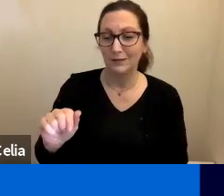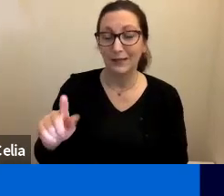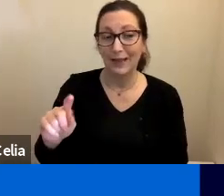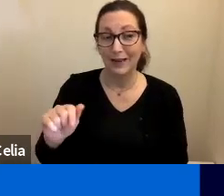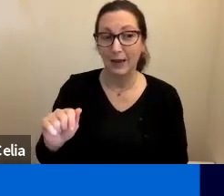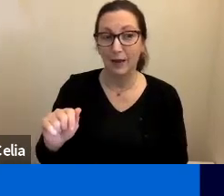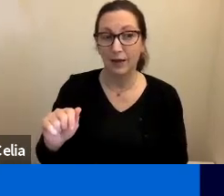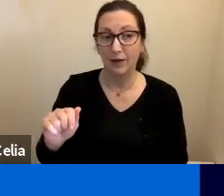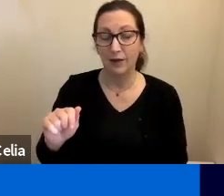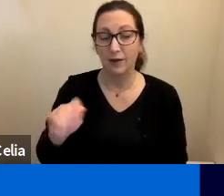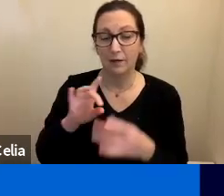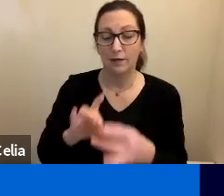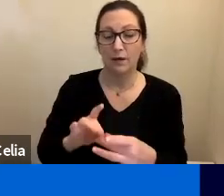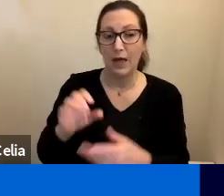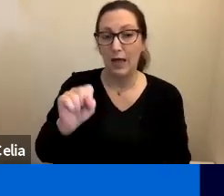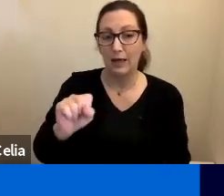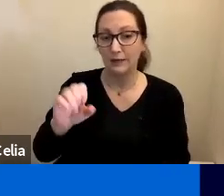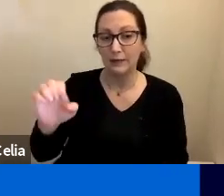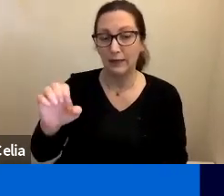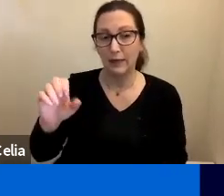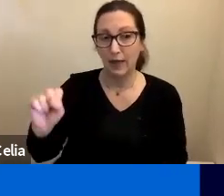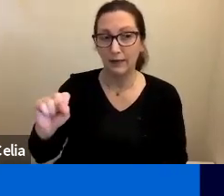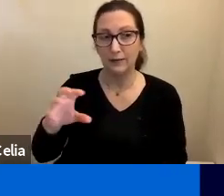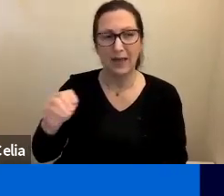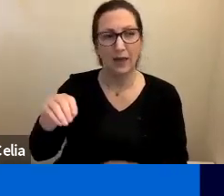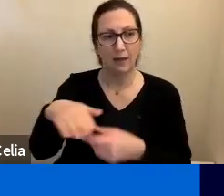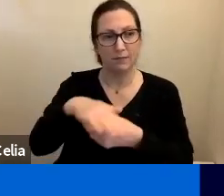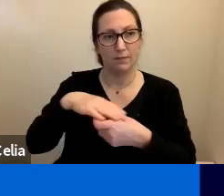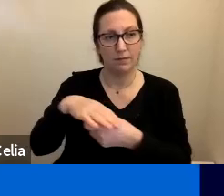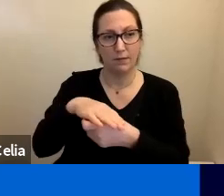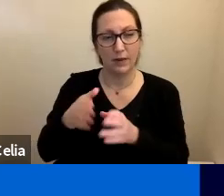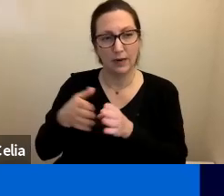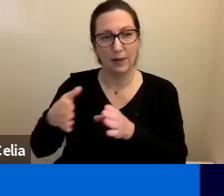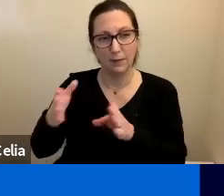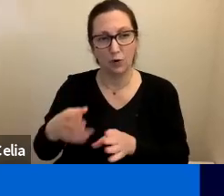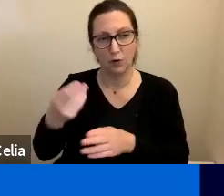and neighborhood. Is that data that we have available to us tonight?